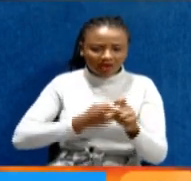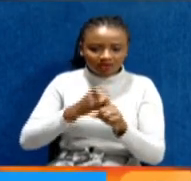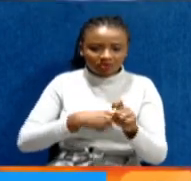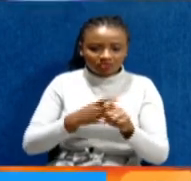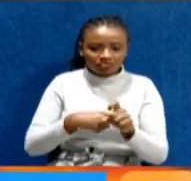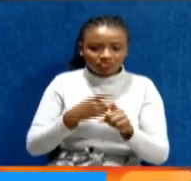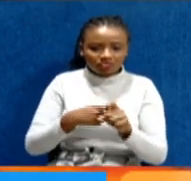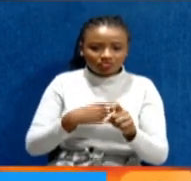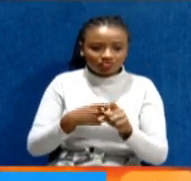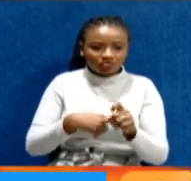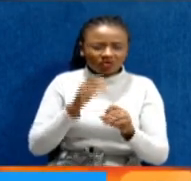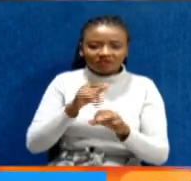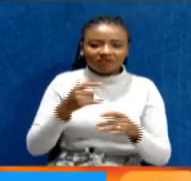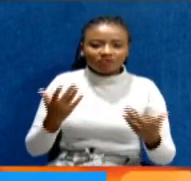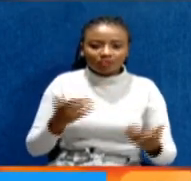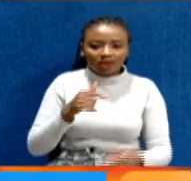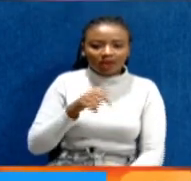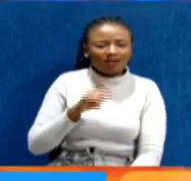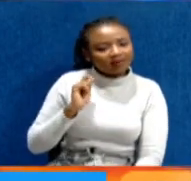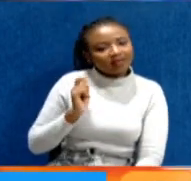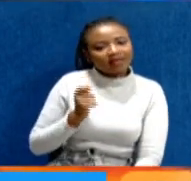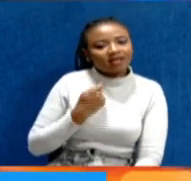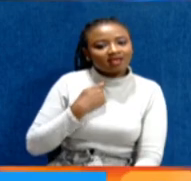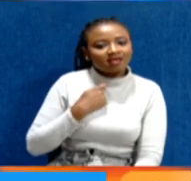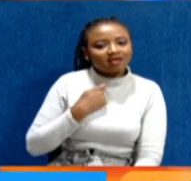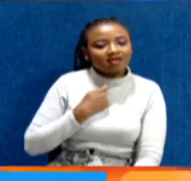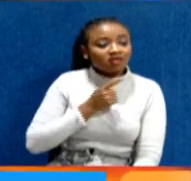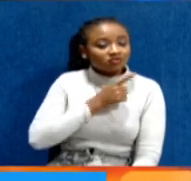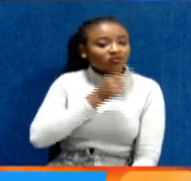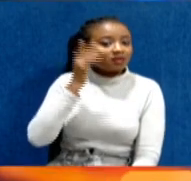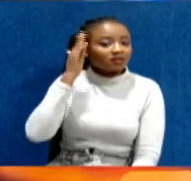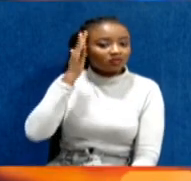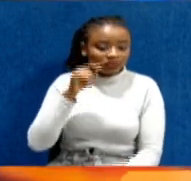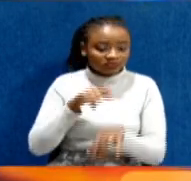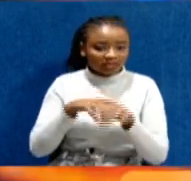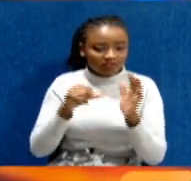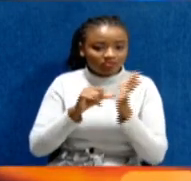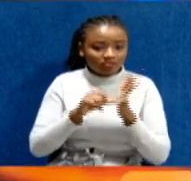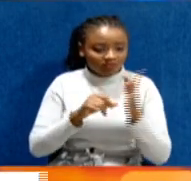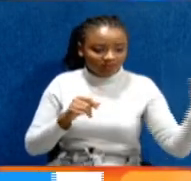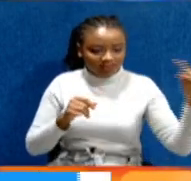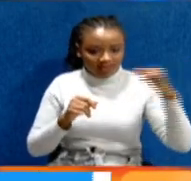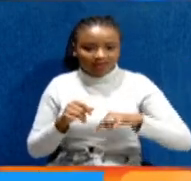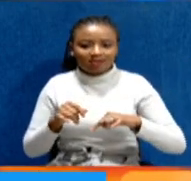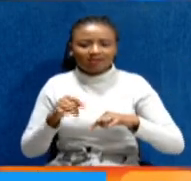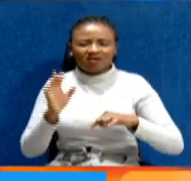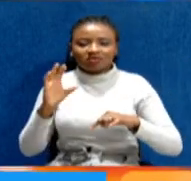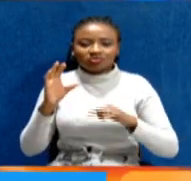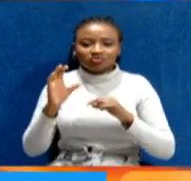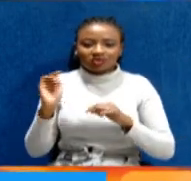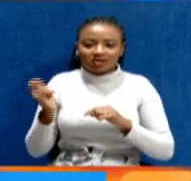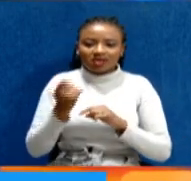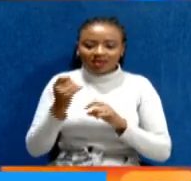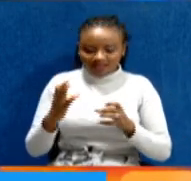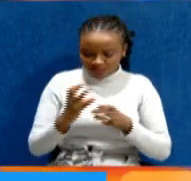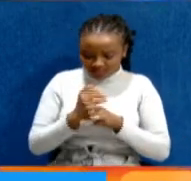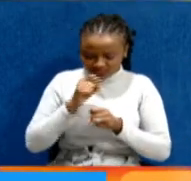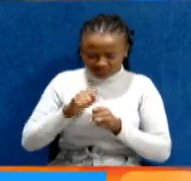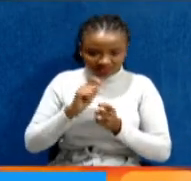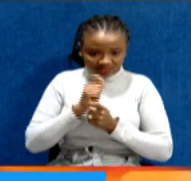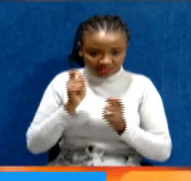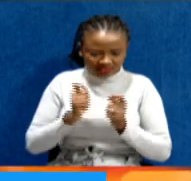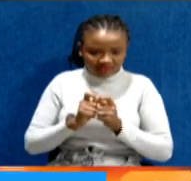branded Kabondo sweet potatoes. Yeah. So they know, and when there's a problem, they come to that particular organization. Yeah. I